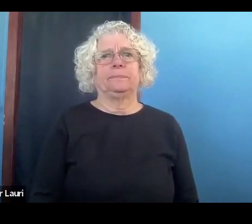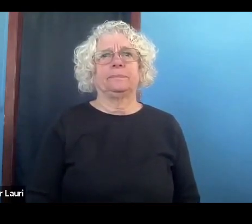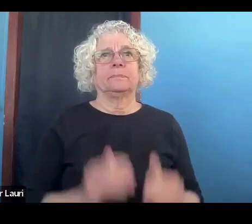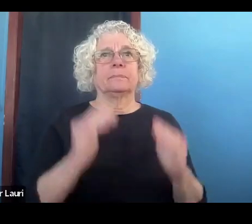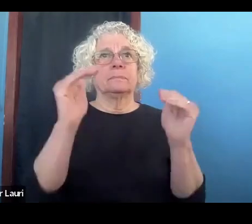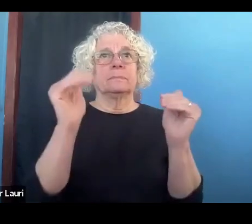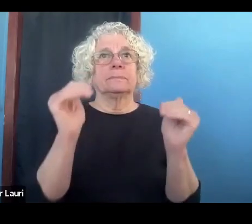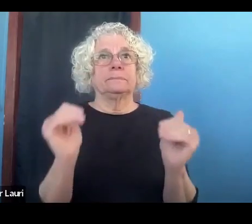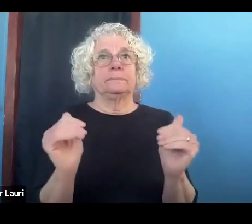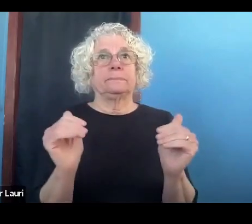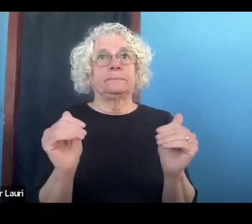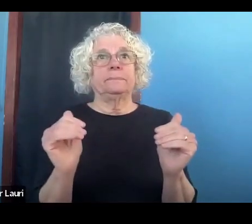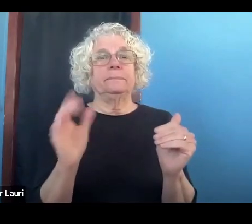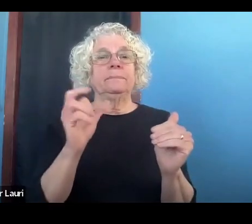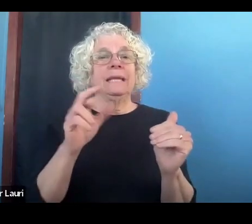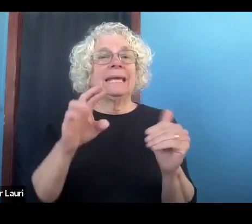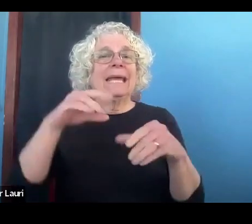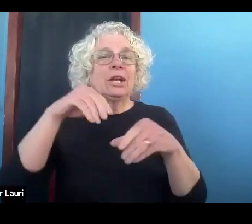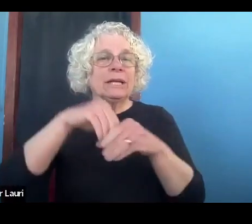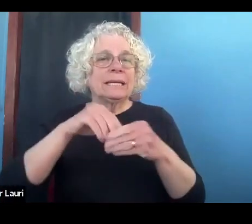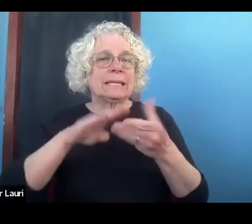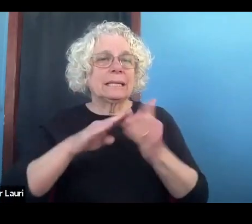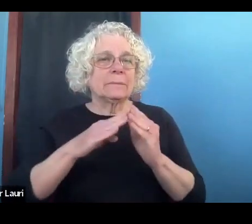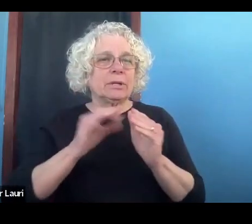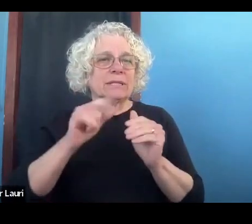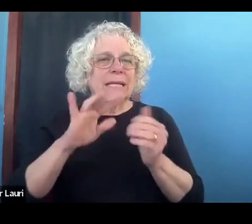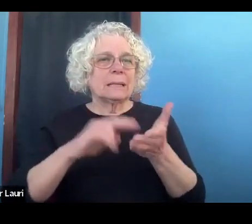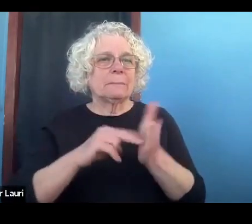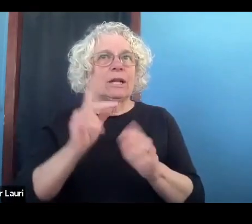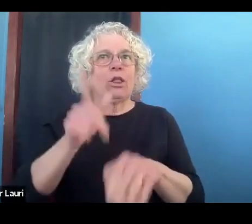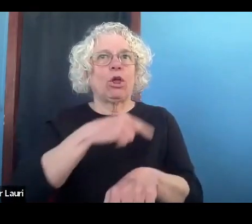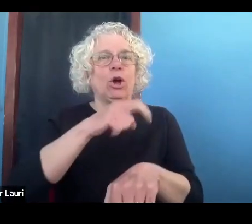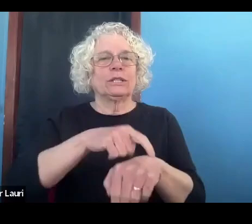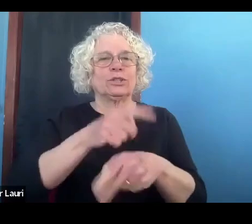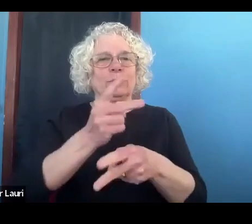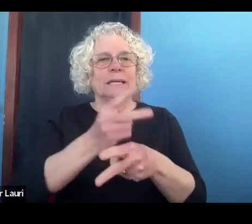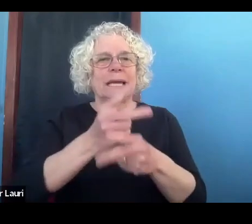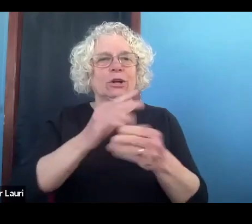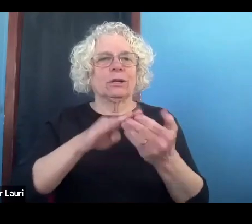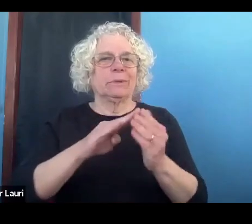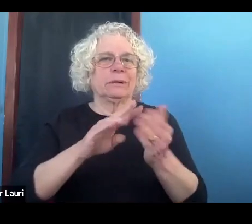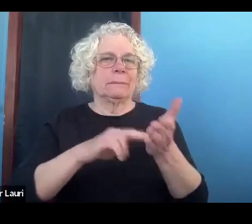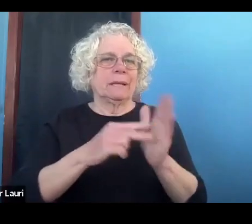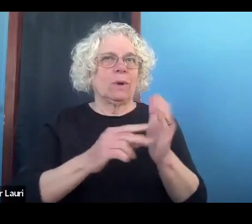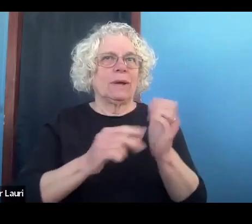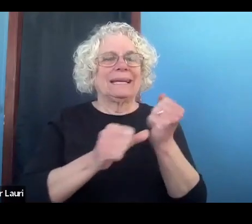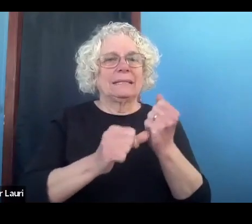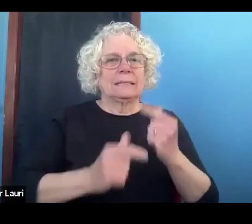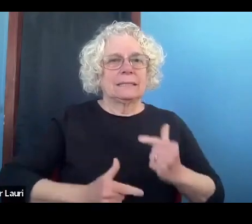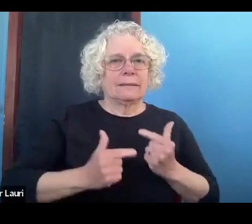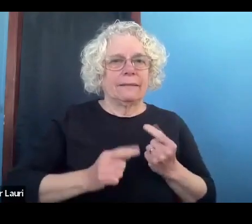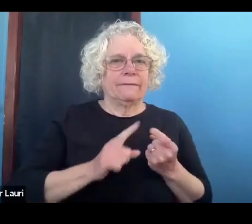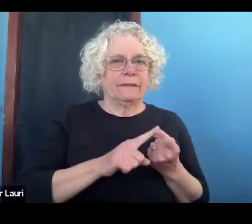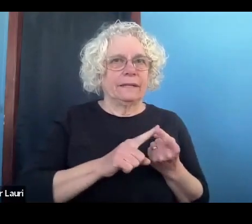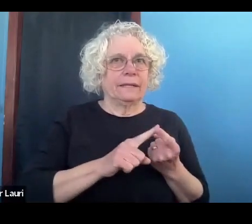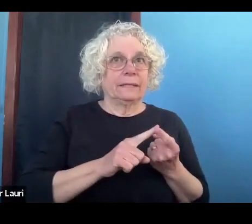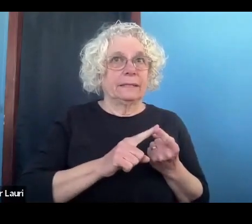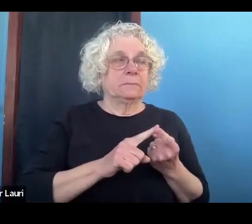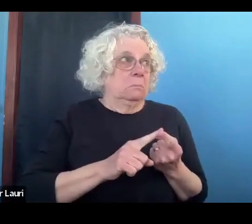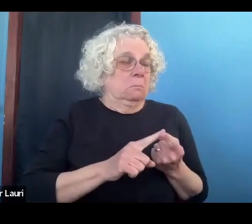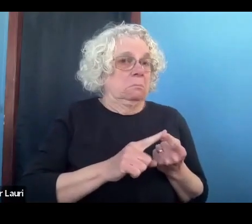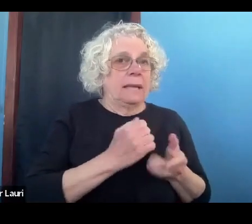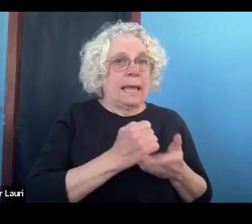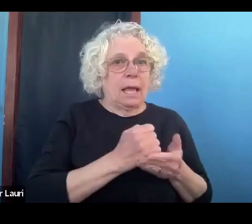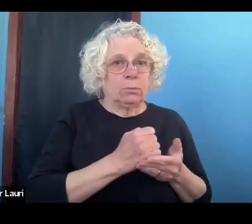Care in a community setting. So these are types of long-term care communities. Assisted living. So this is assistance with activities of